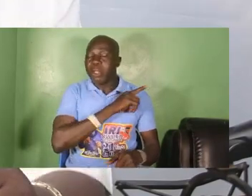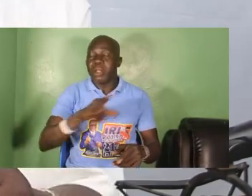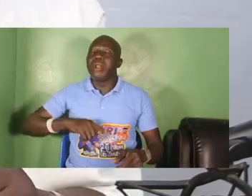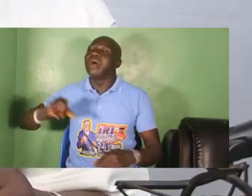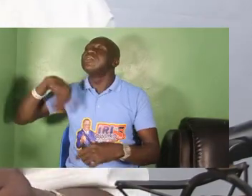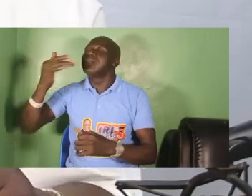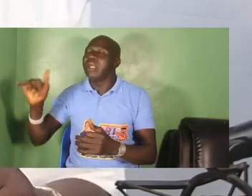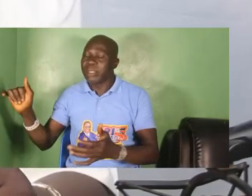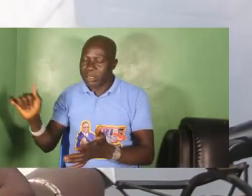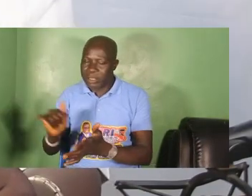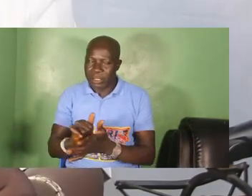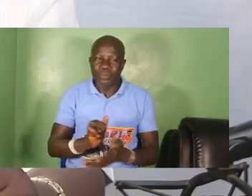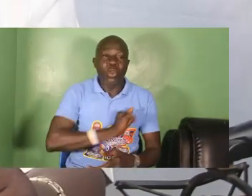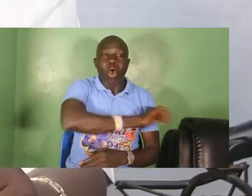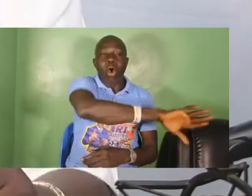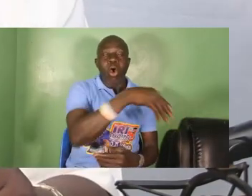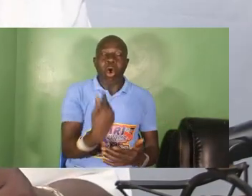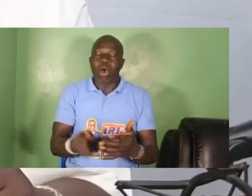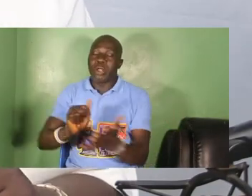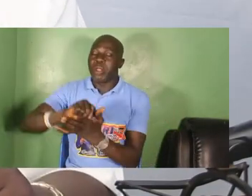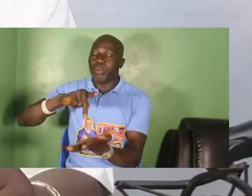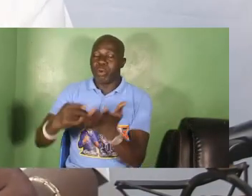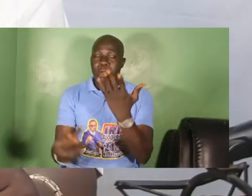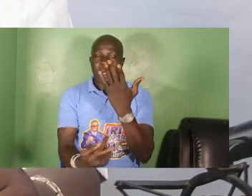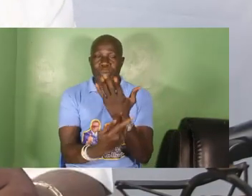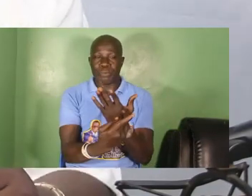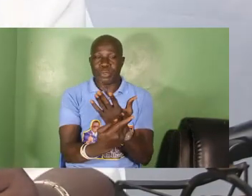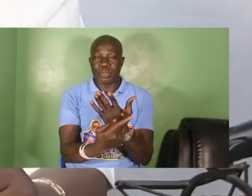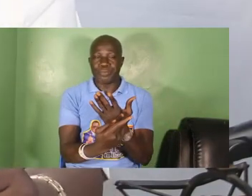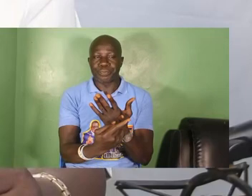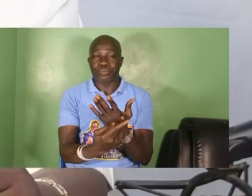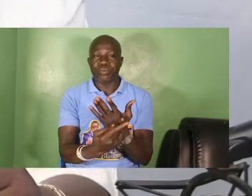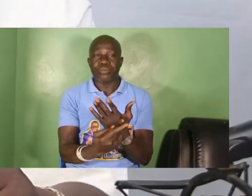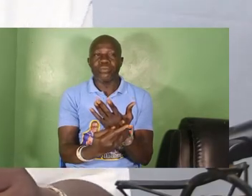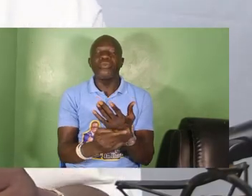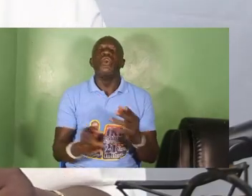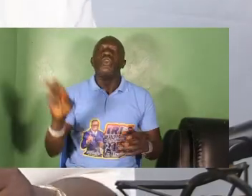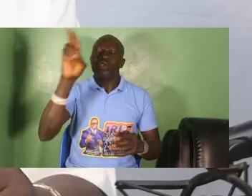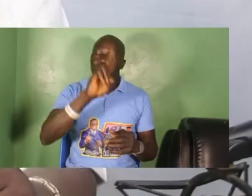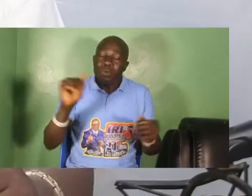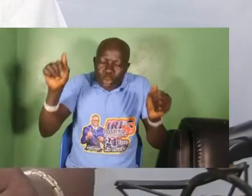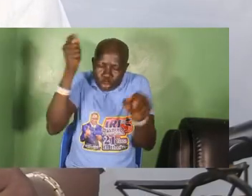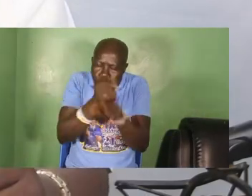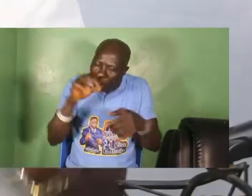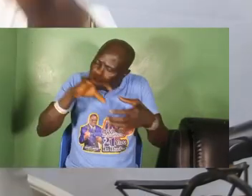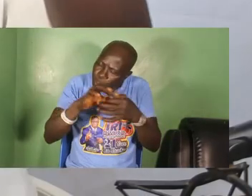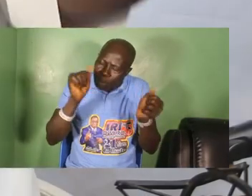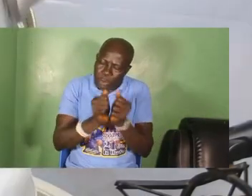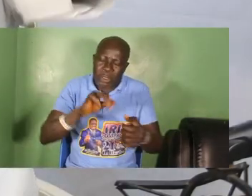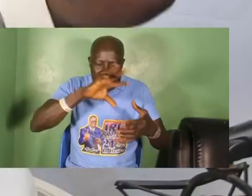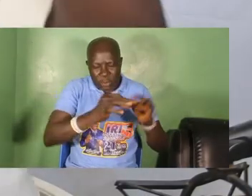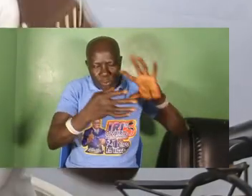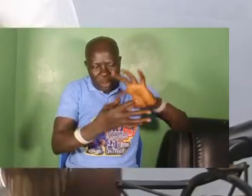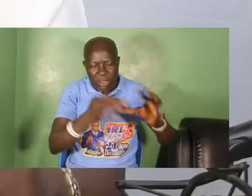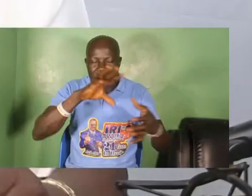Oluwa wi pe gbogbo awon program yi all those programs si mi pelu won join me with tori